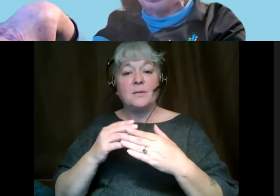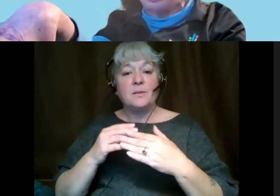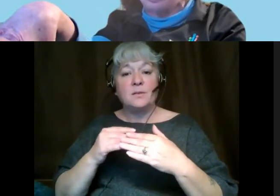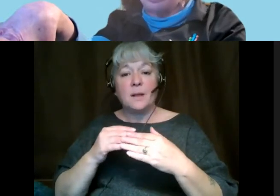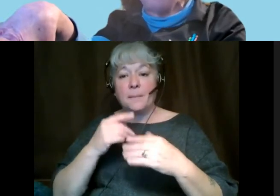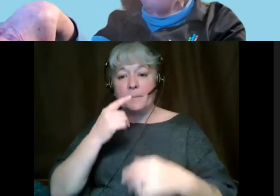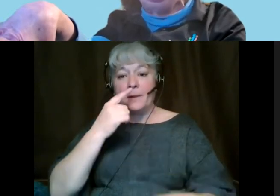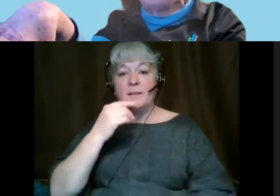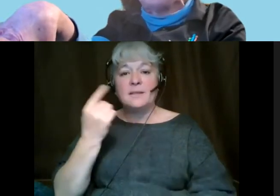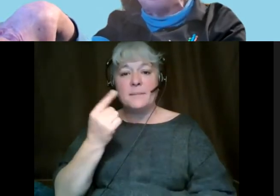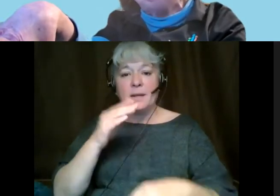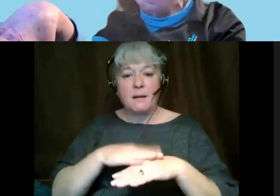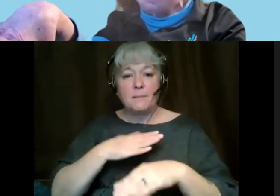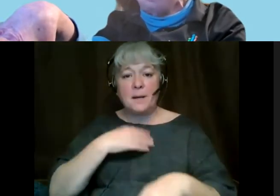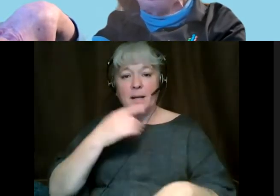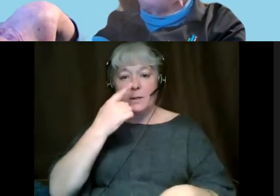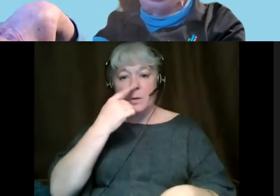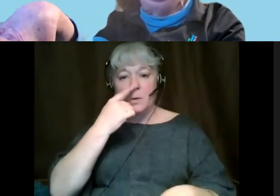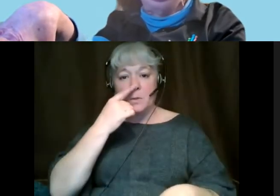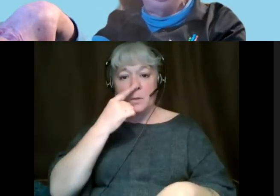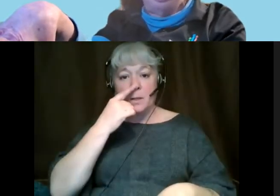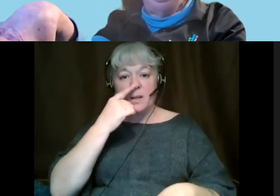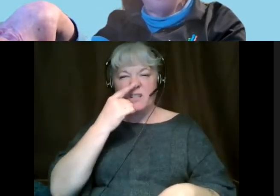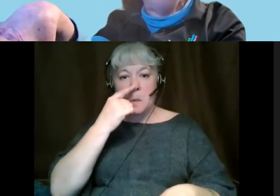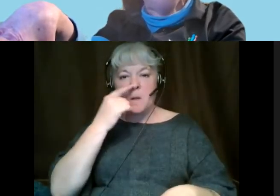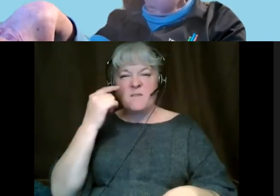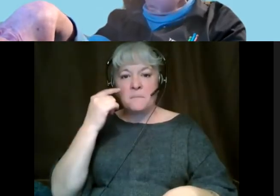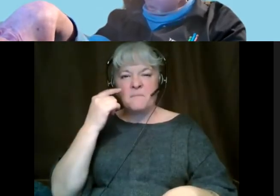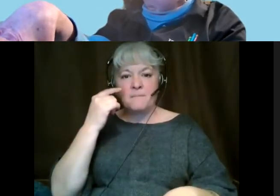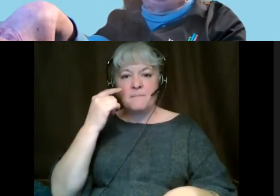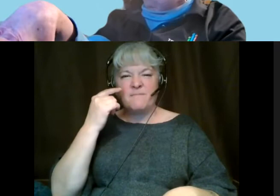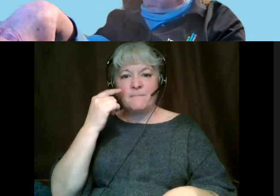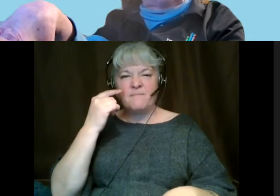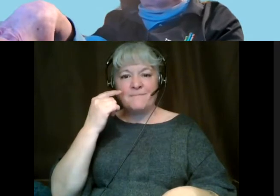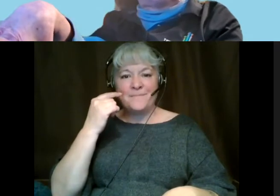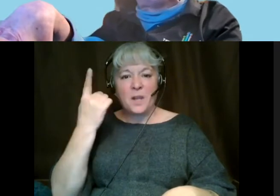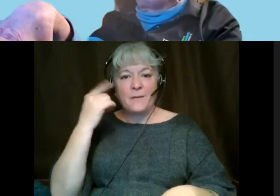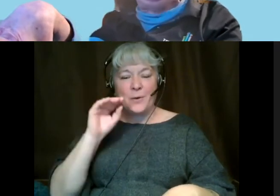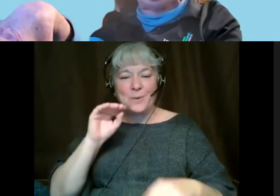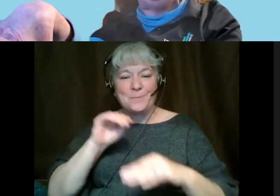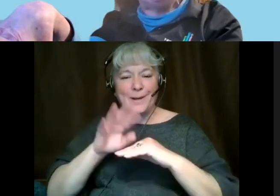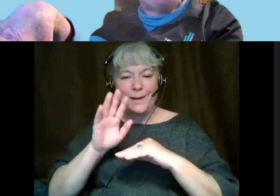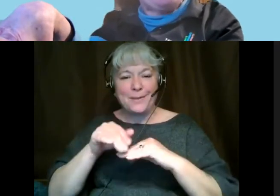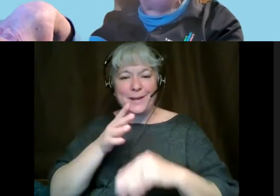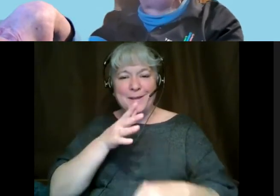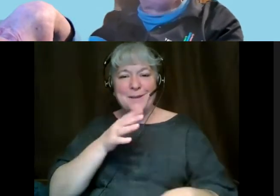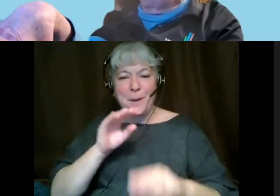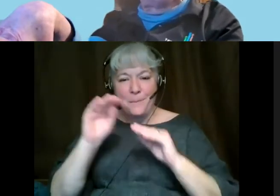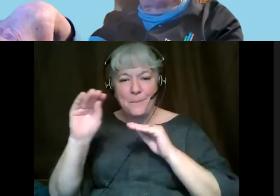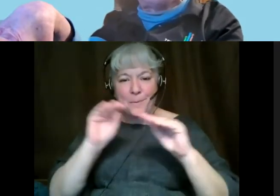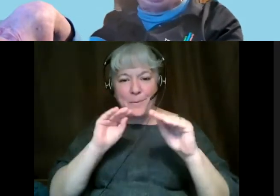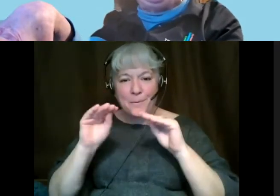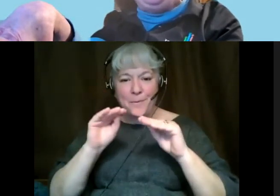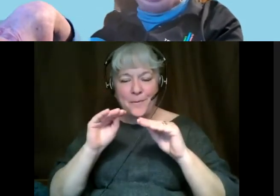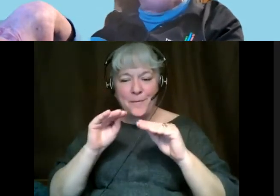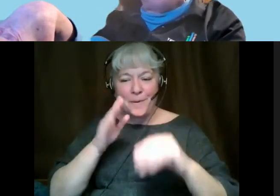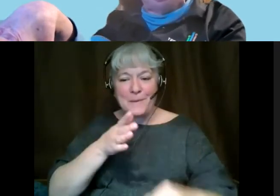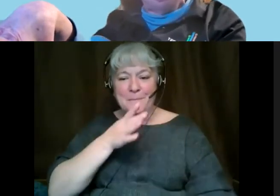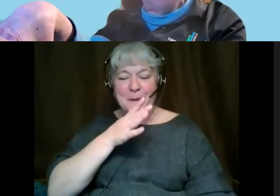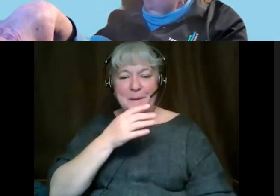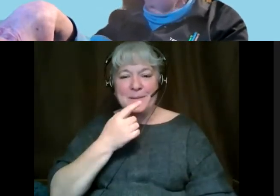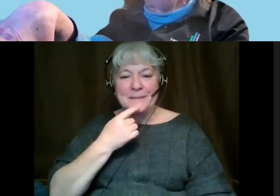legs and make it move. My mom used to say I bumped my